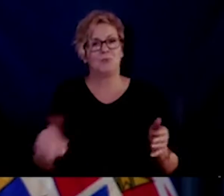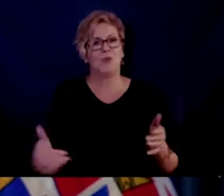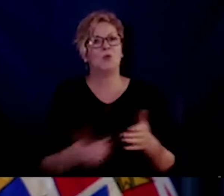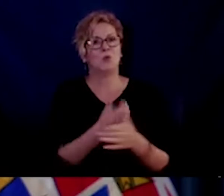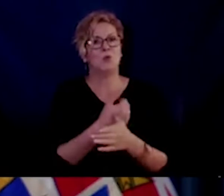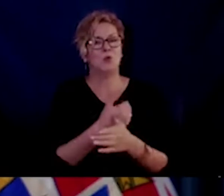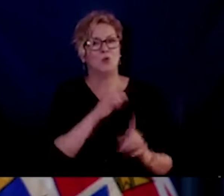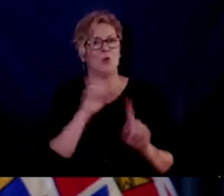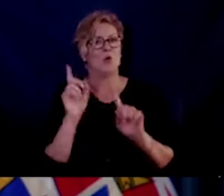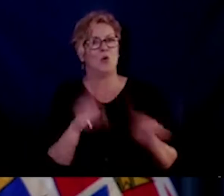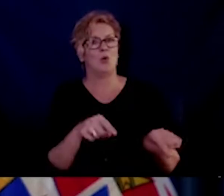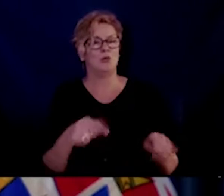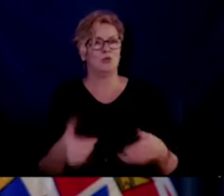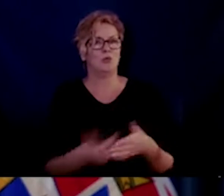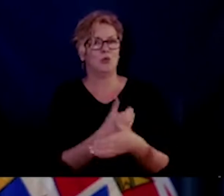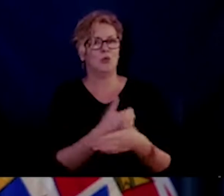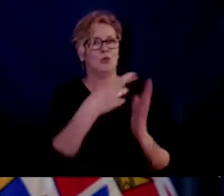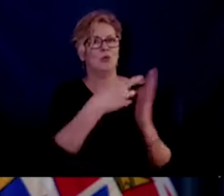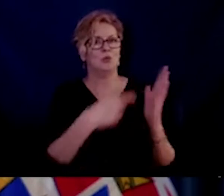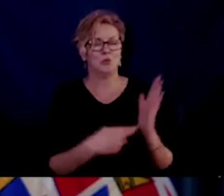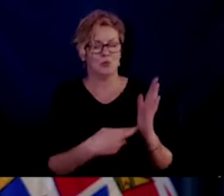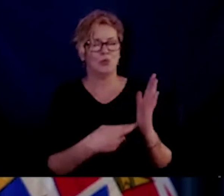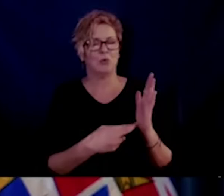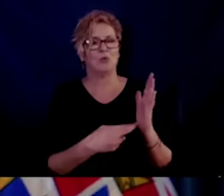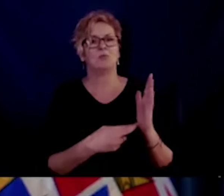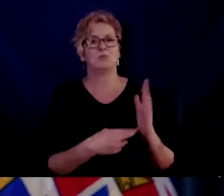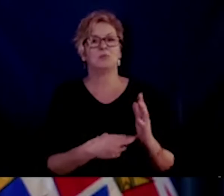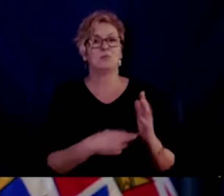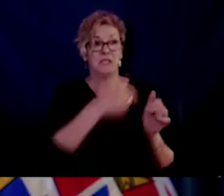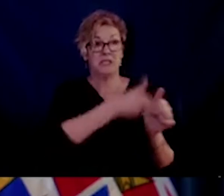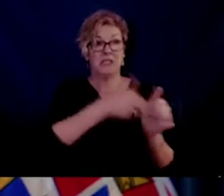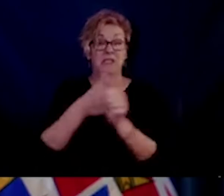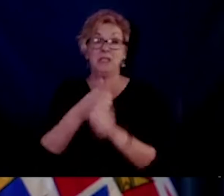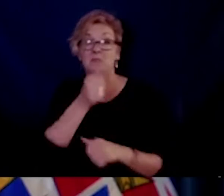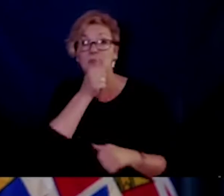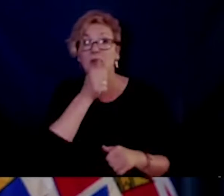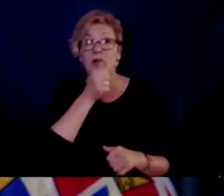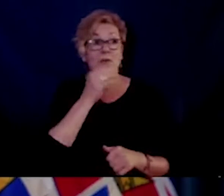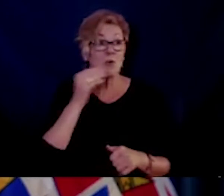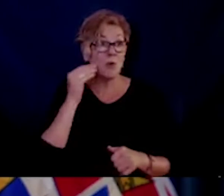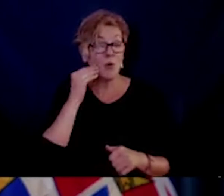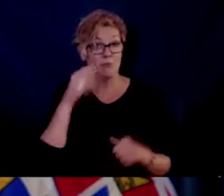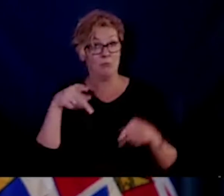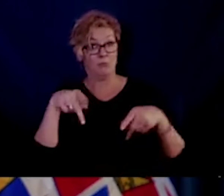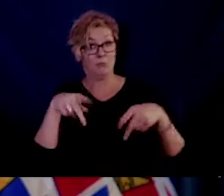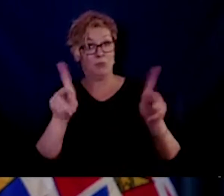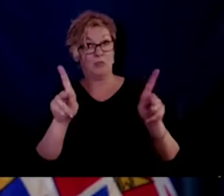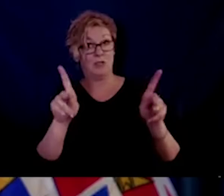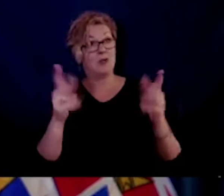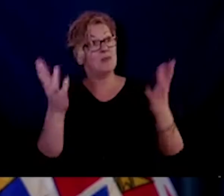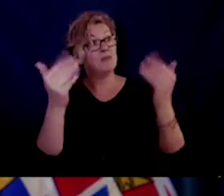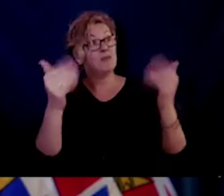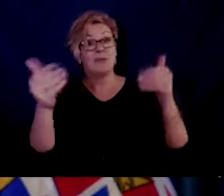on now. We need to do this now and into the new year. It's going to be some months before we are through this